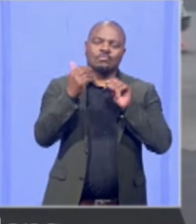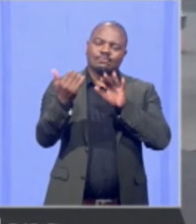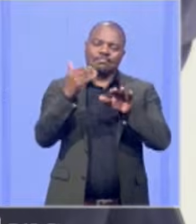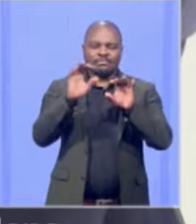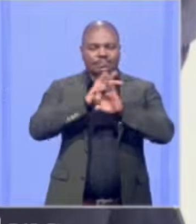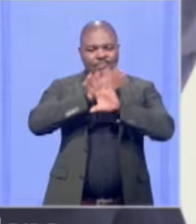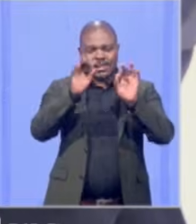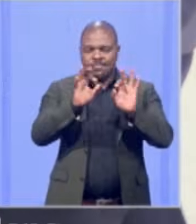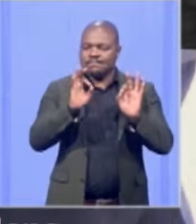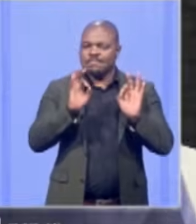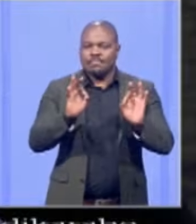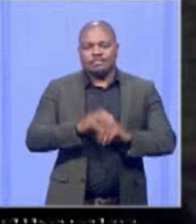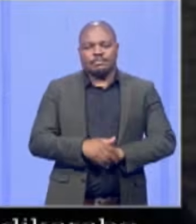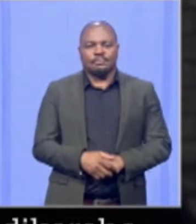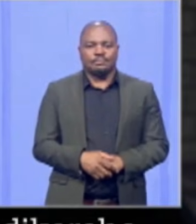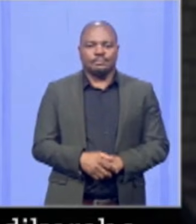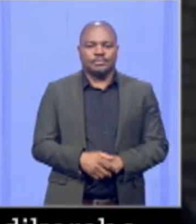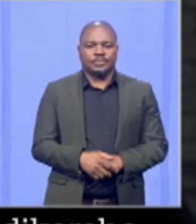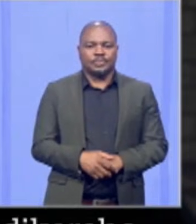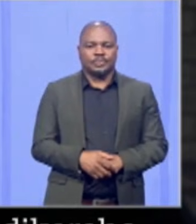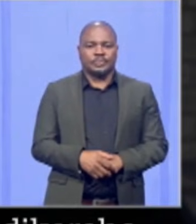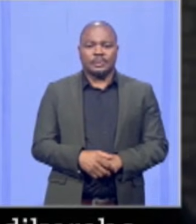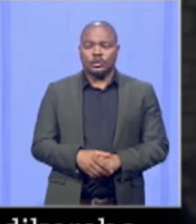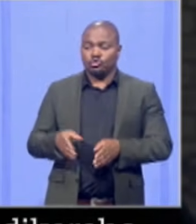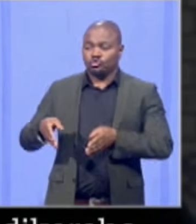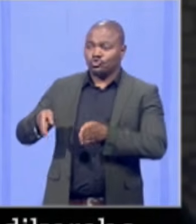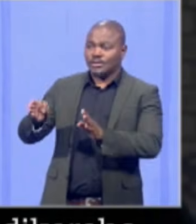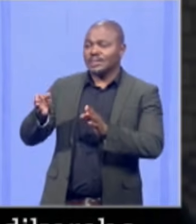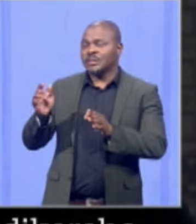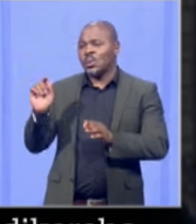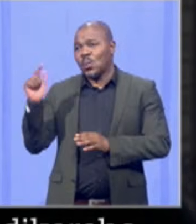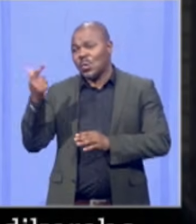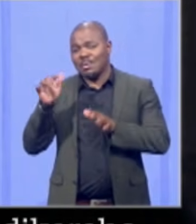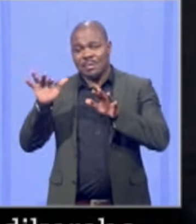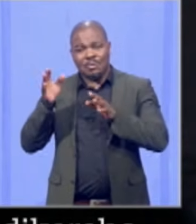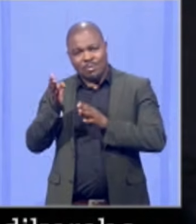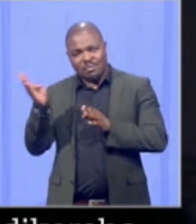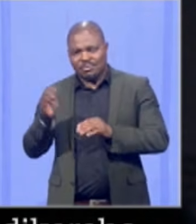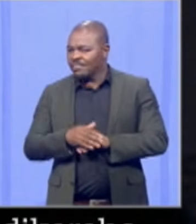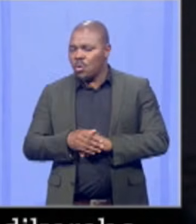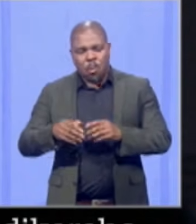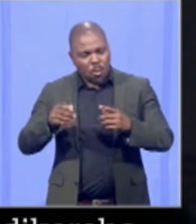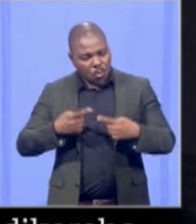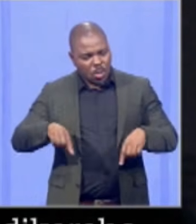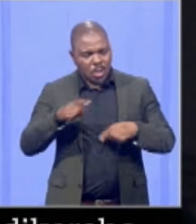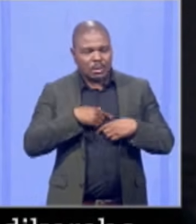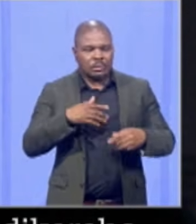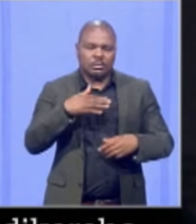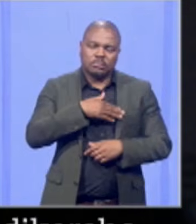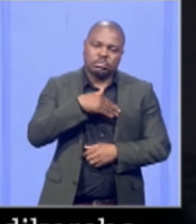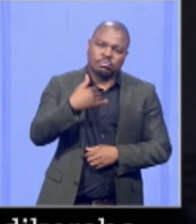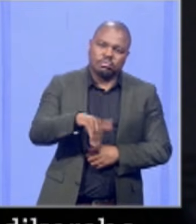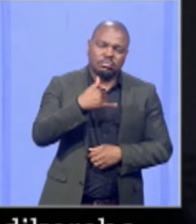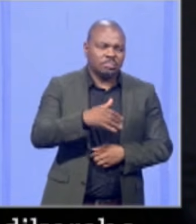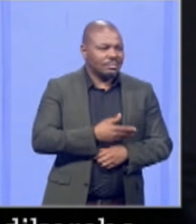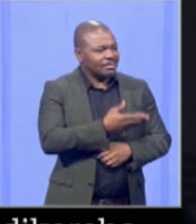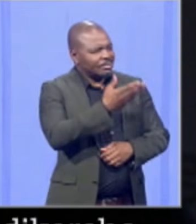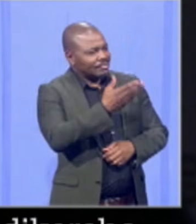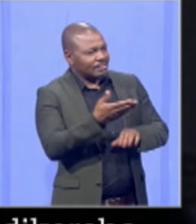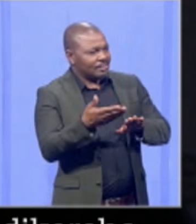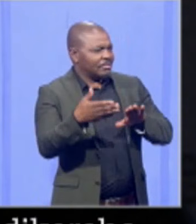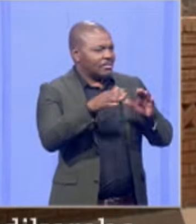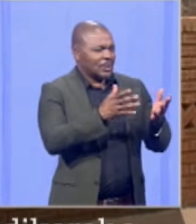naga. As batho ba strata ba everything so ra tlhoko ka ntho e tsaetseng gore ka hlokala